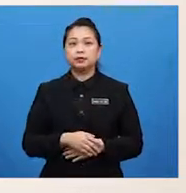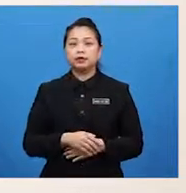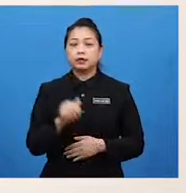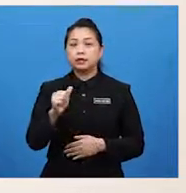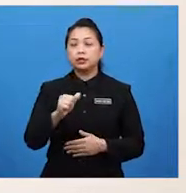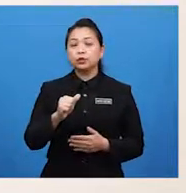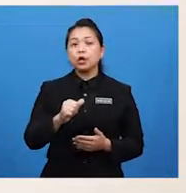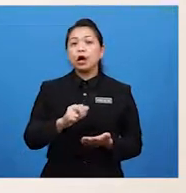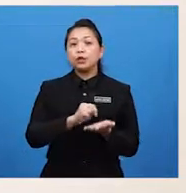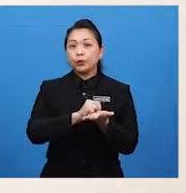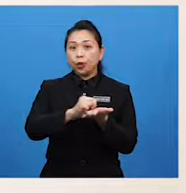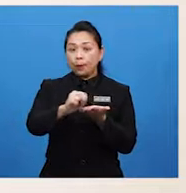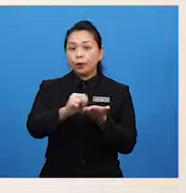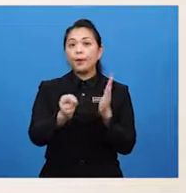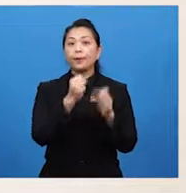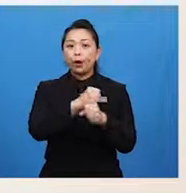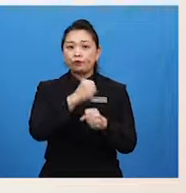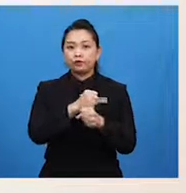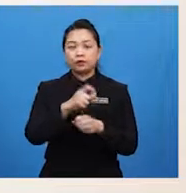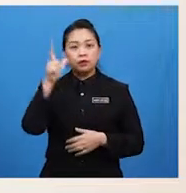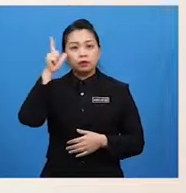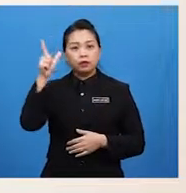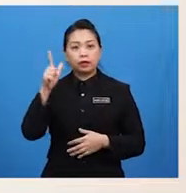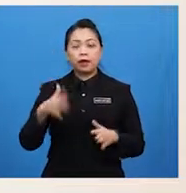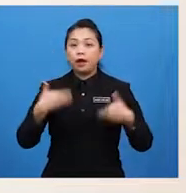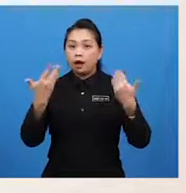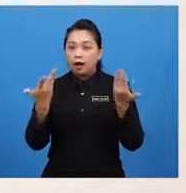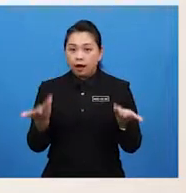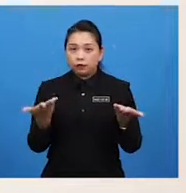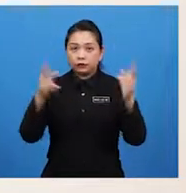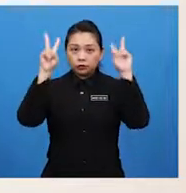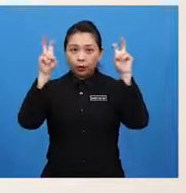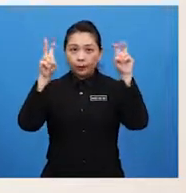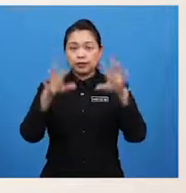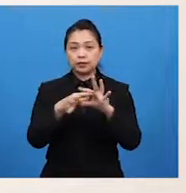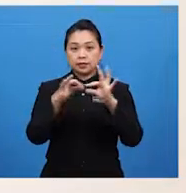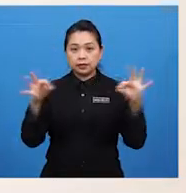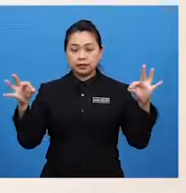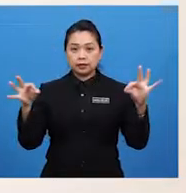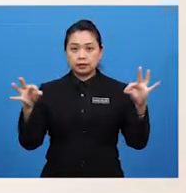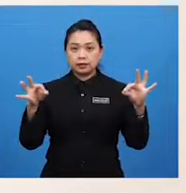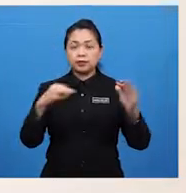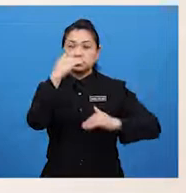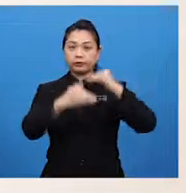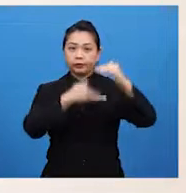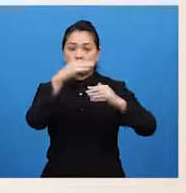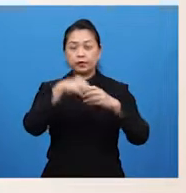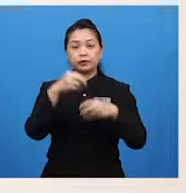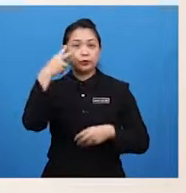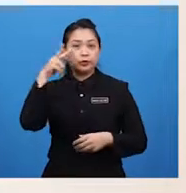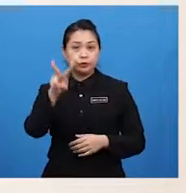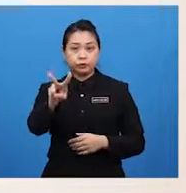noble profession." Look at how the topic sentence is developed in the visual.